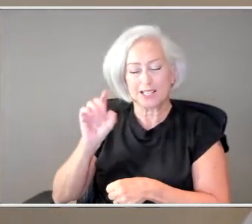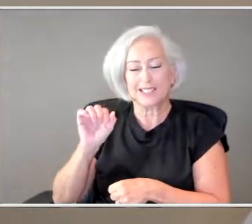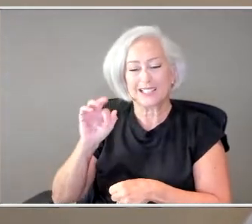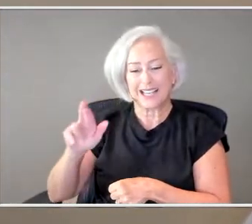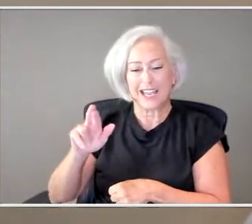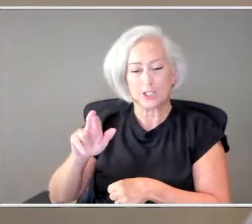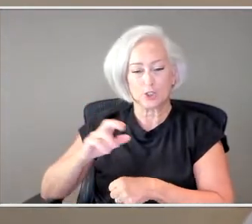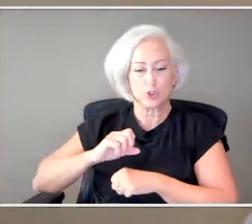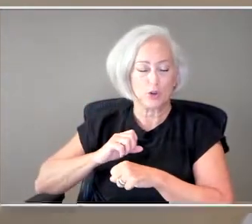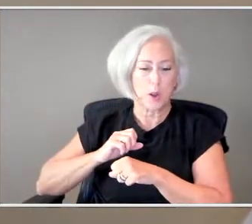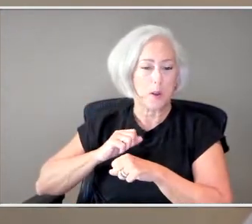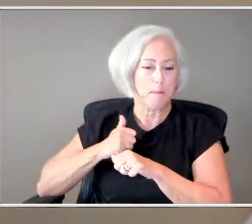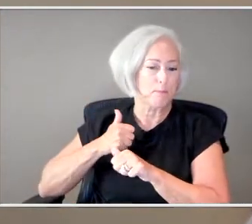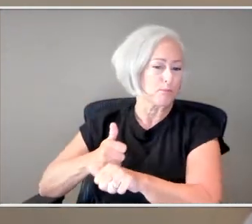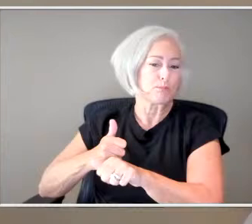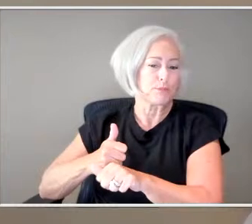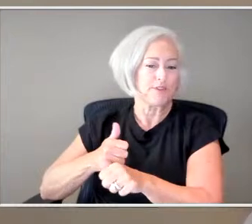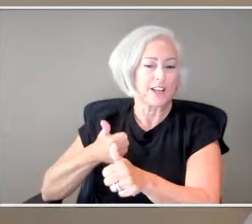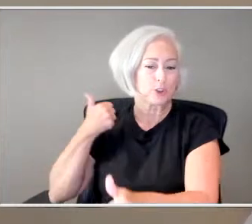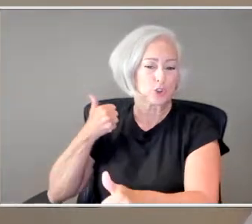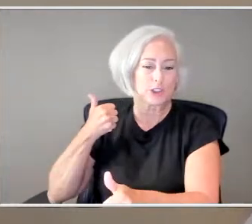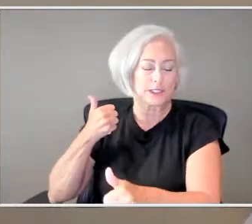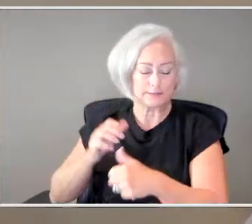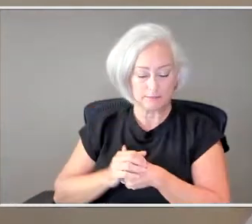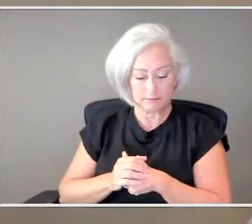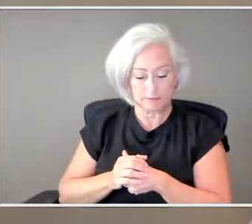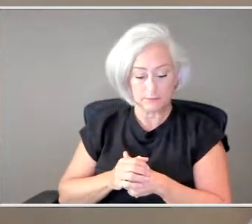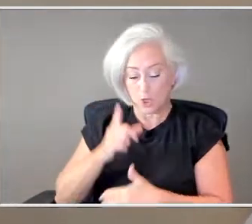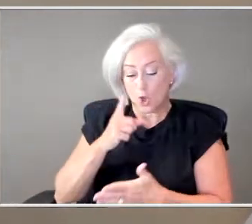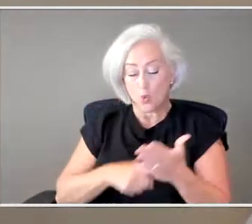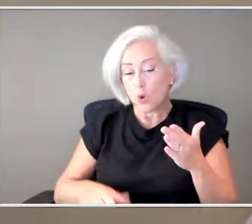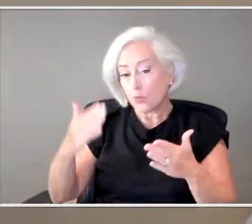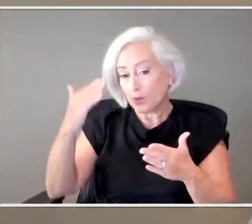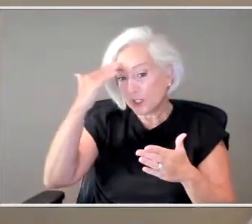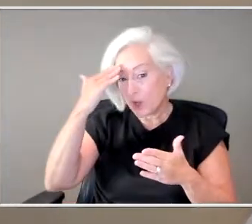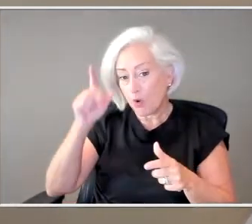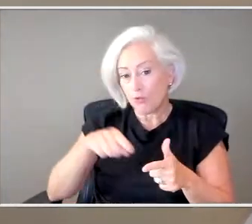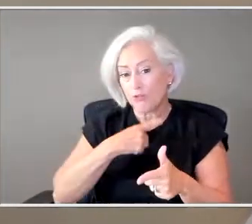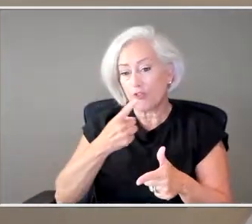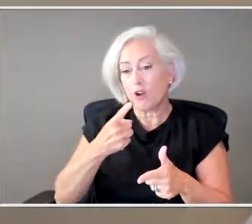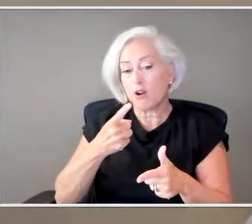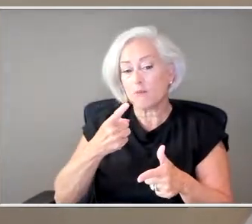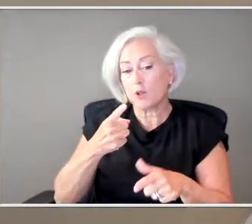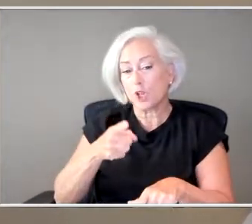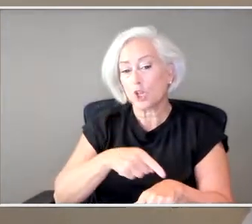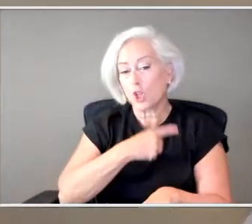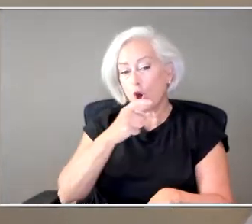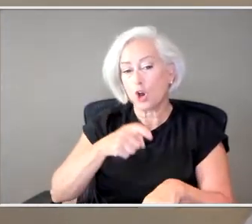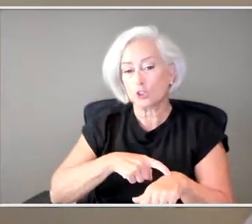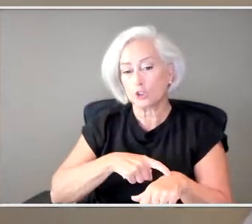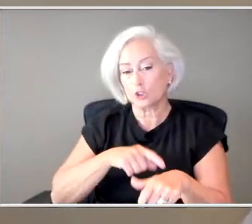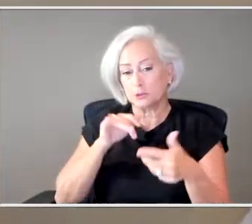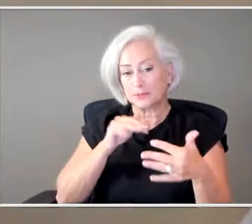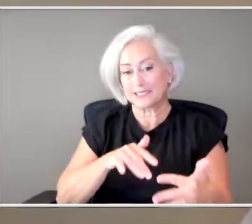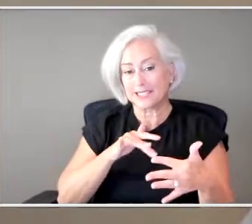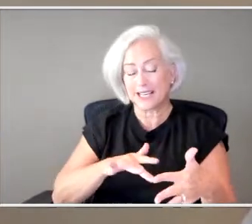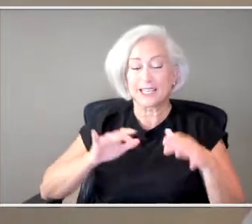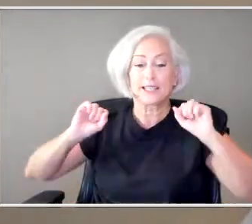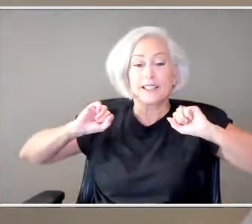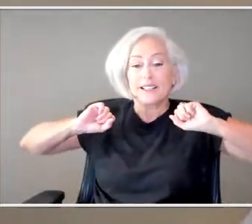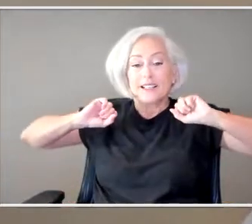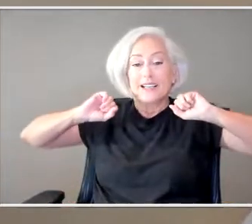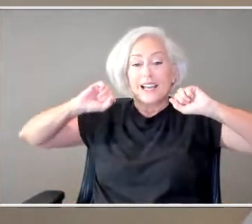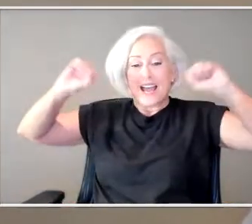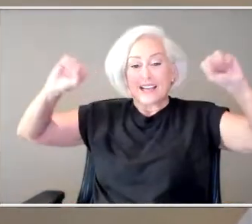And what we know from long-term studies is that exercise is